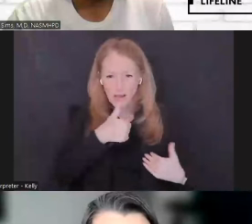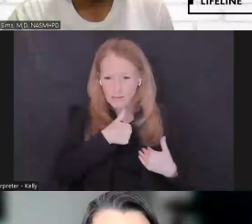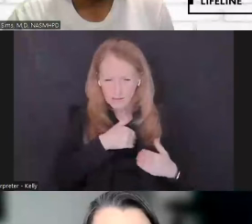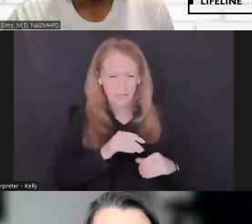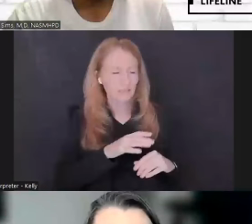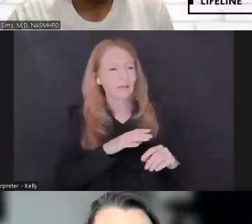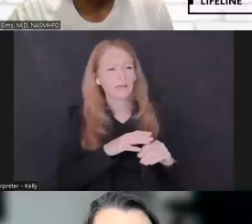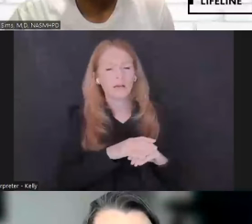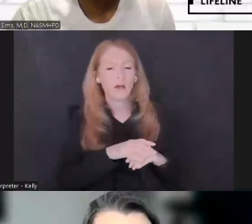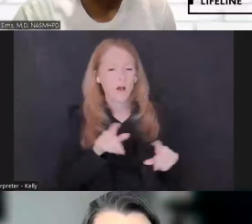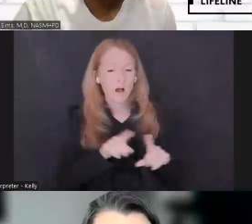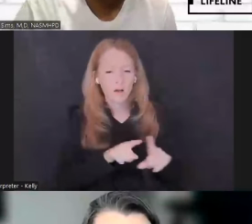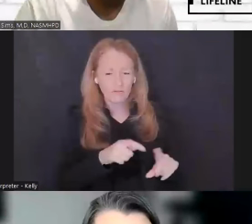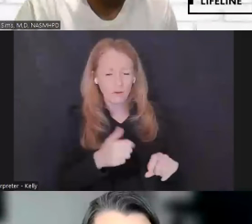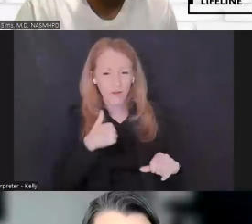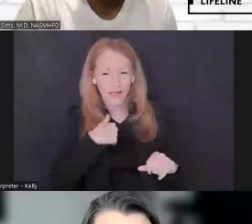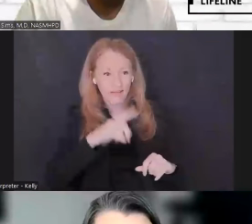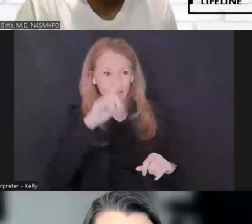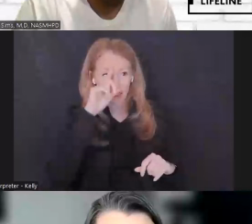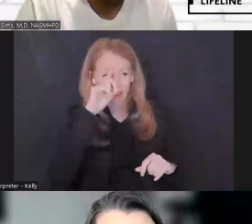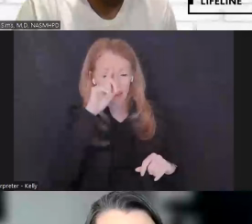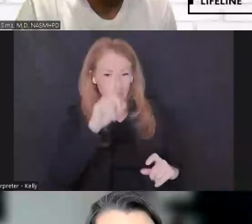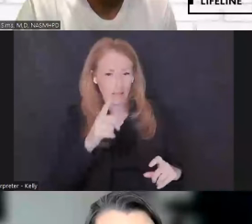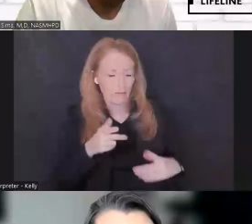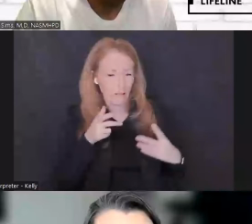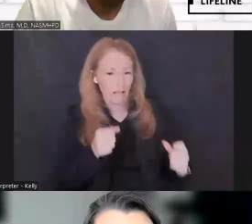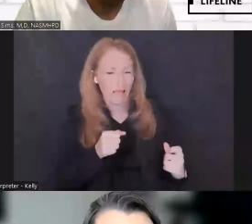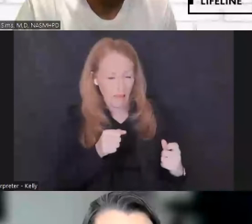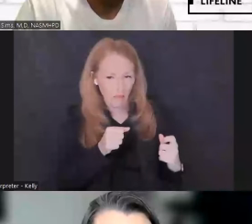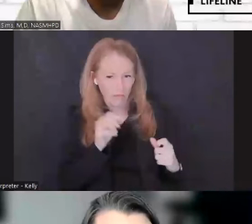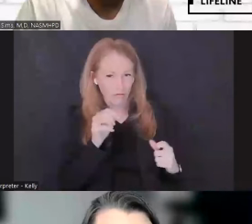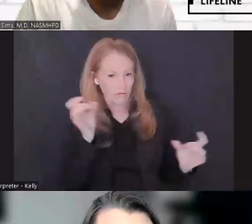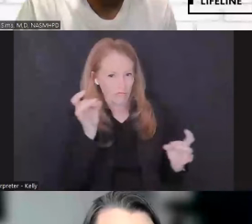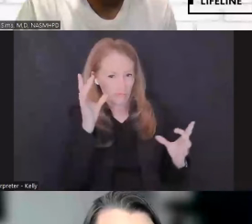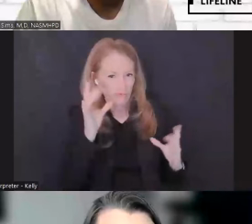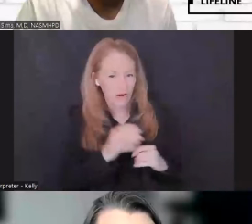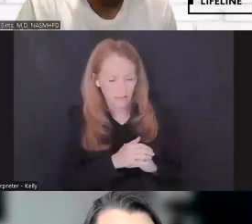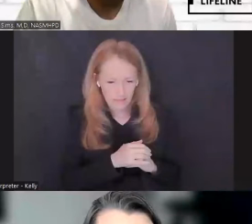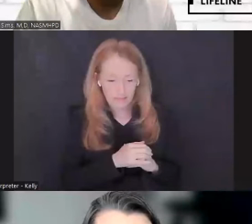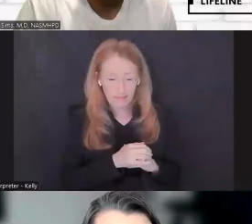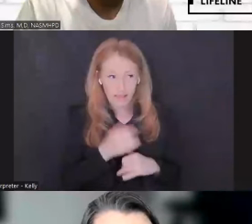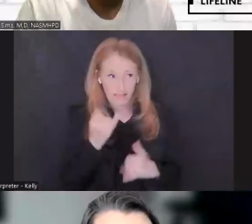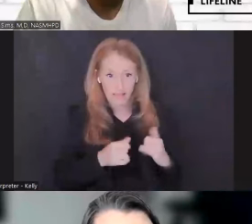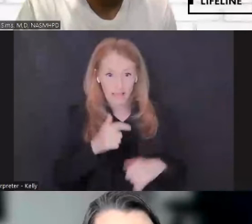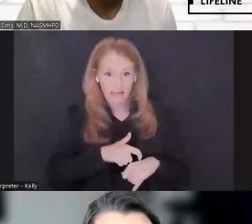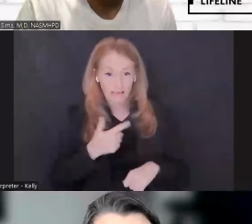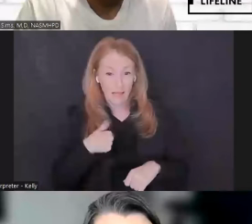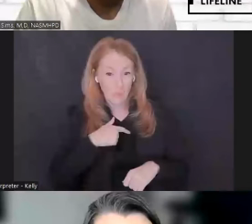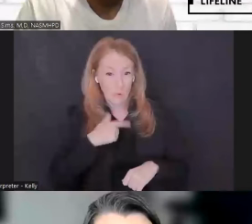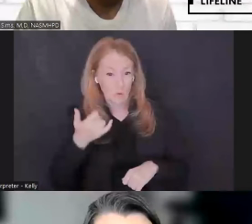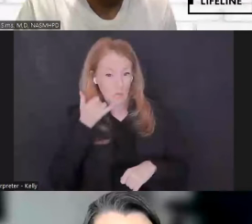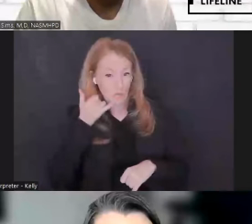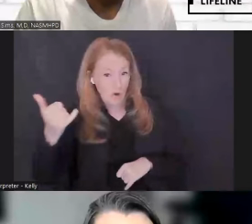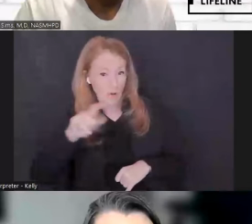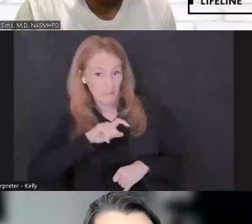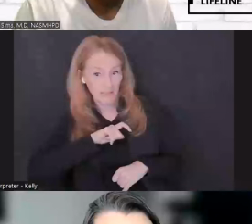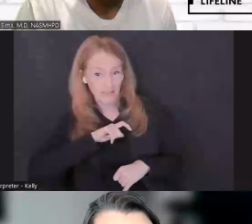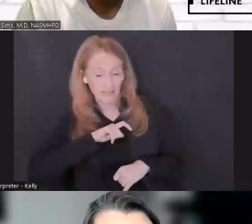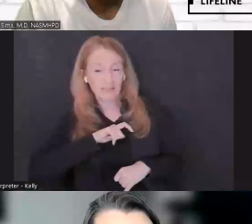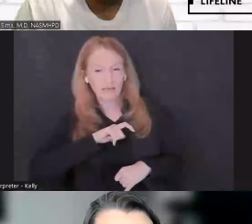also, is having this mental health crisis. The last time we called for help, he was shot.